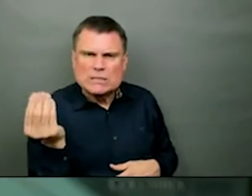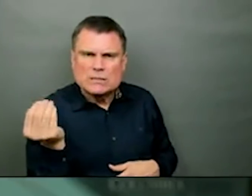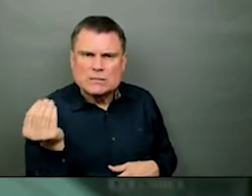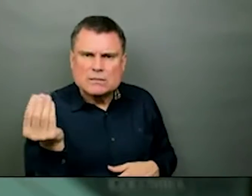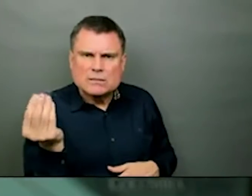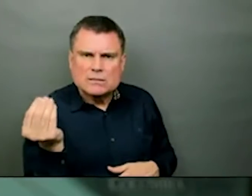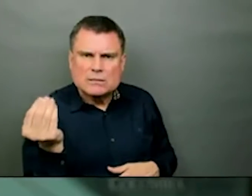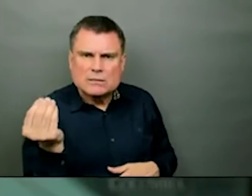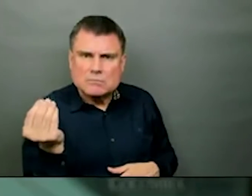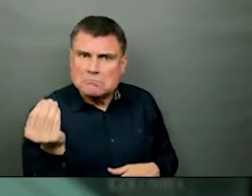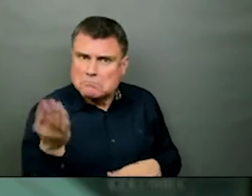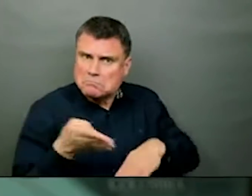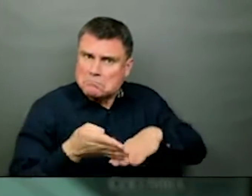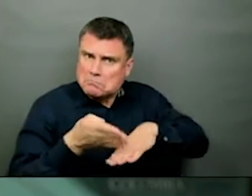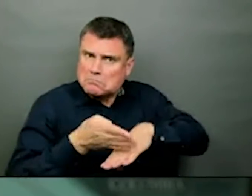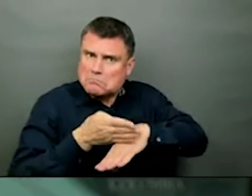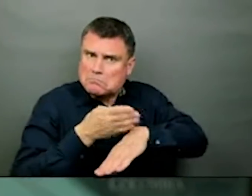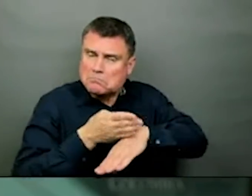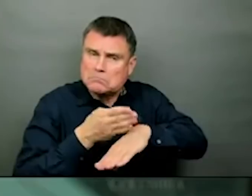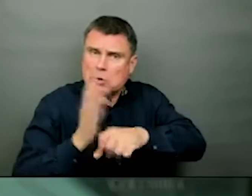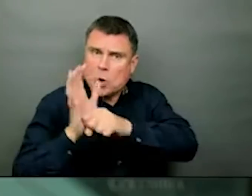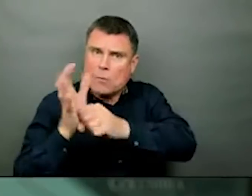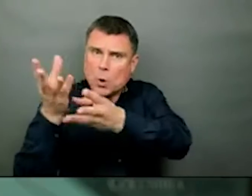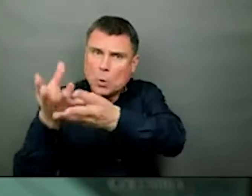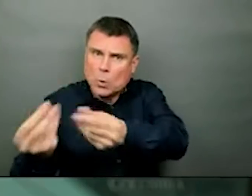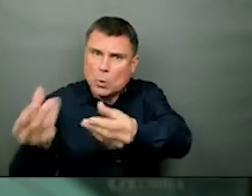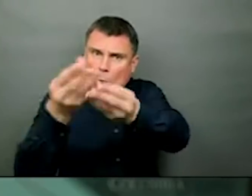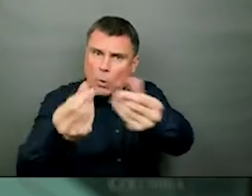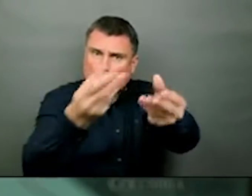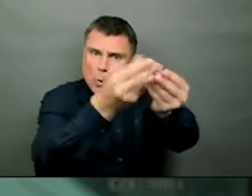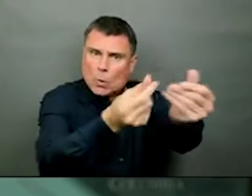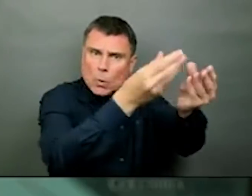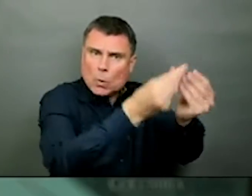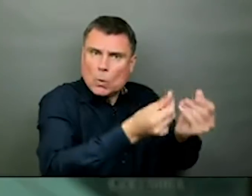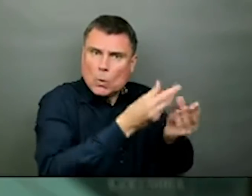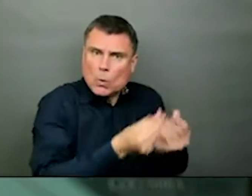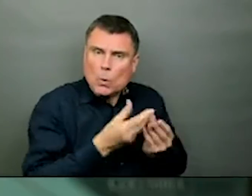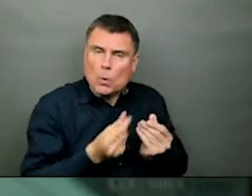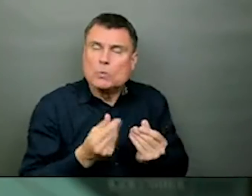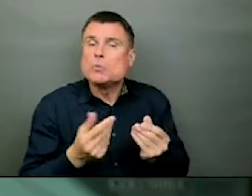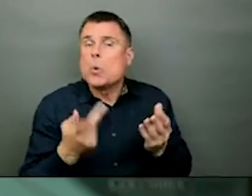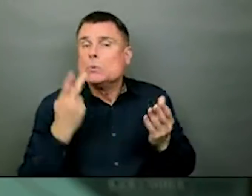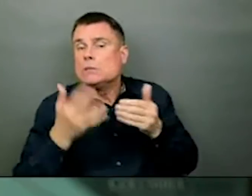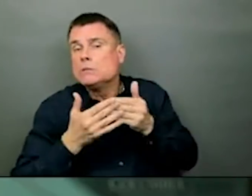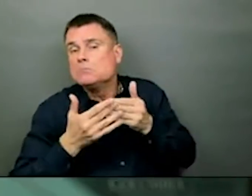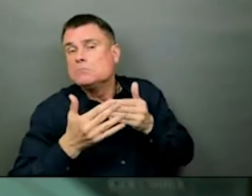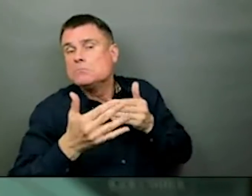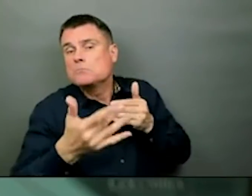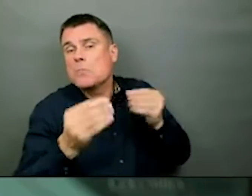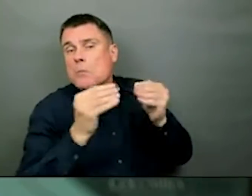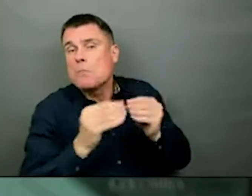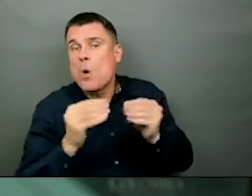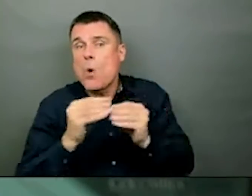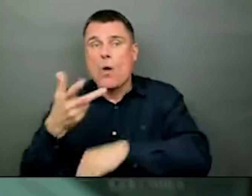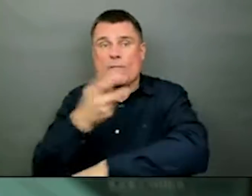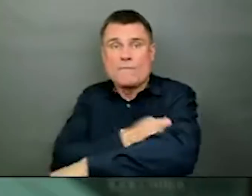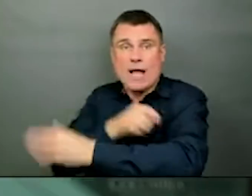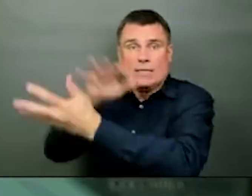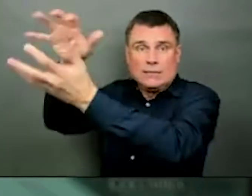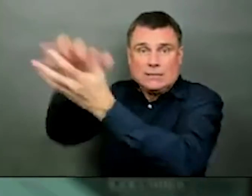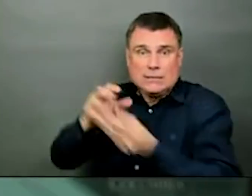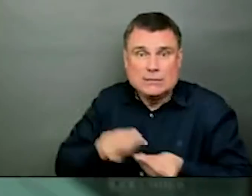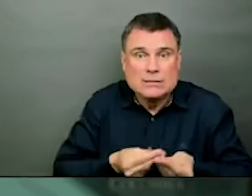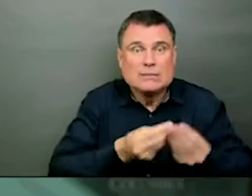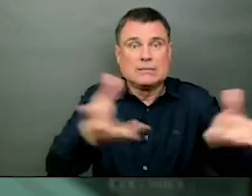doses. What we're looking at in the coming weeks, as we complete second doses, is to create